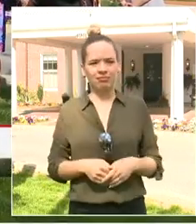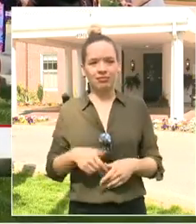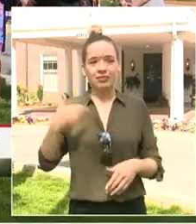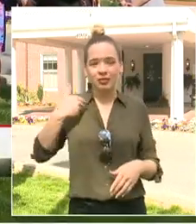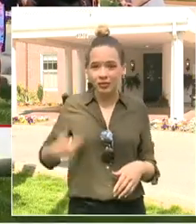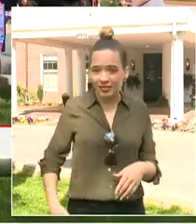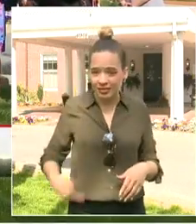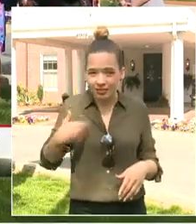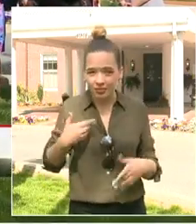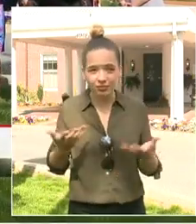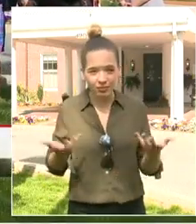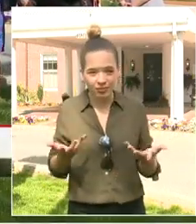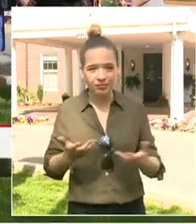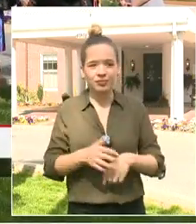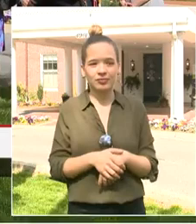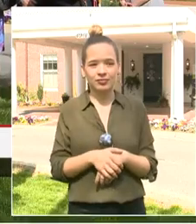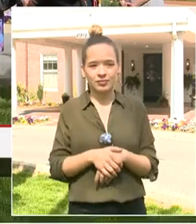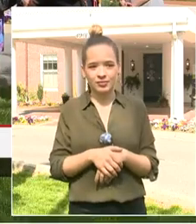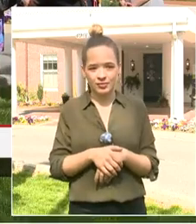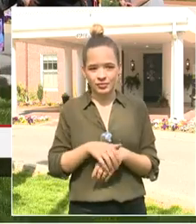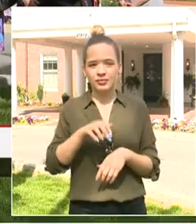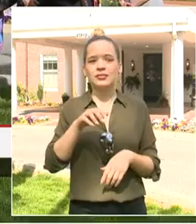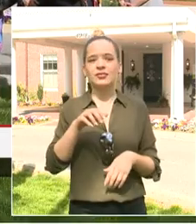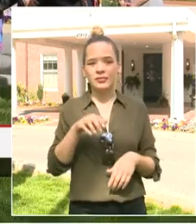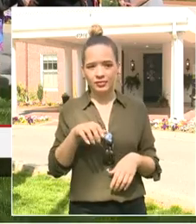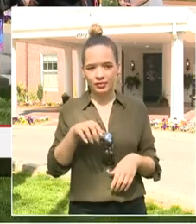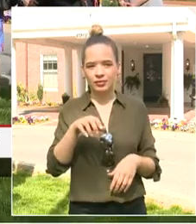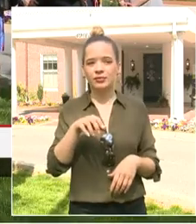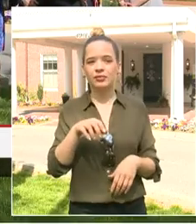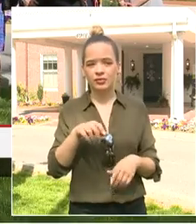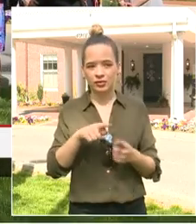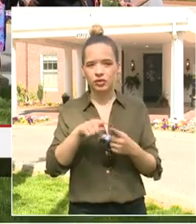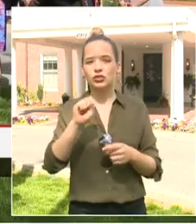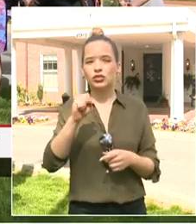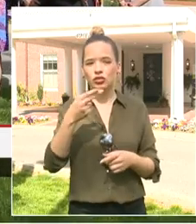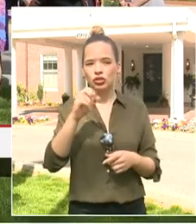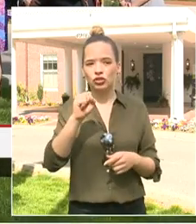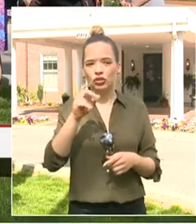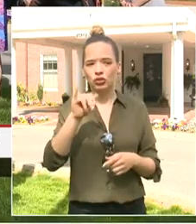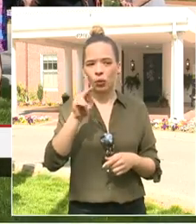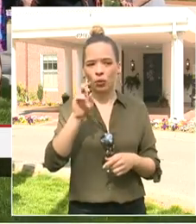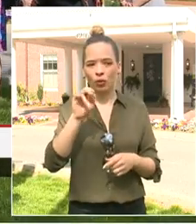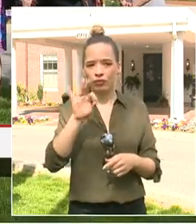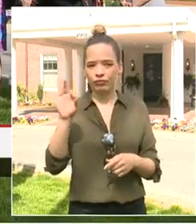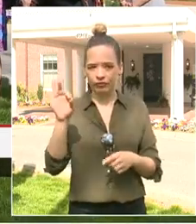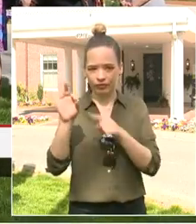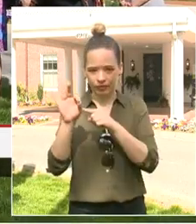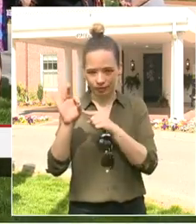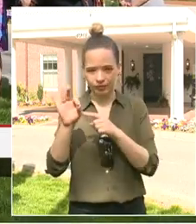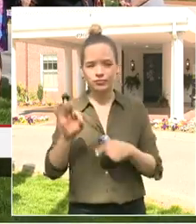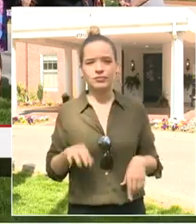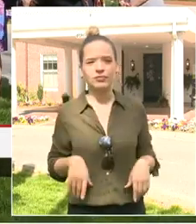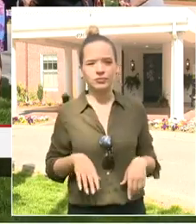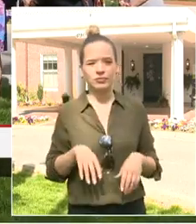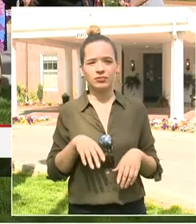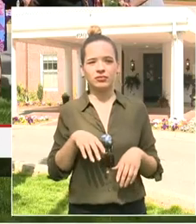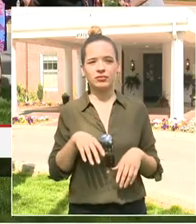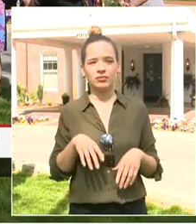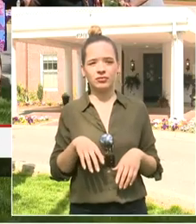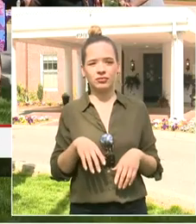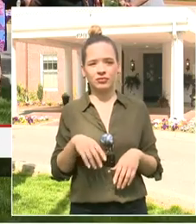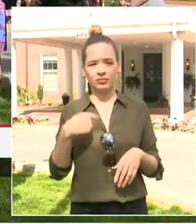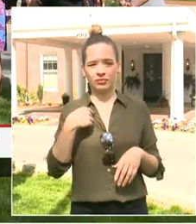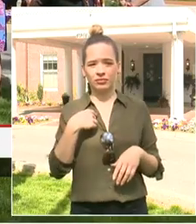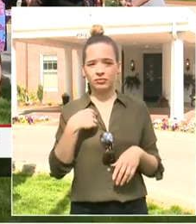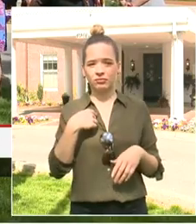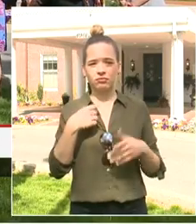am the chair of the board here at Forest Hills of DC, and on behalf of our residents and our staff and the board, I